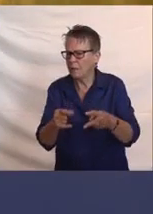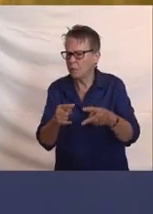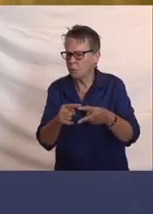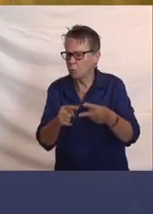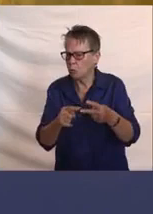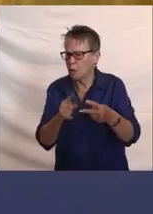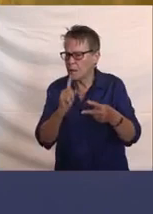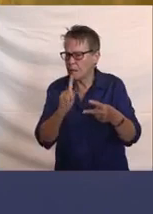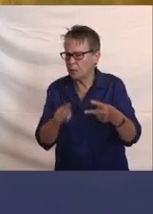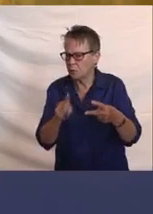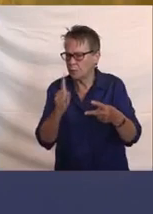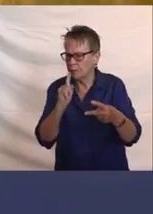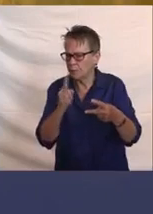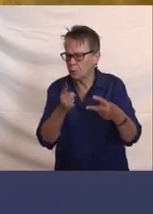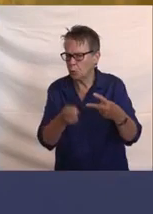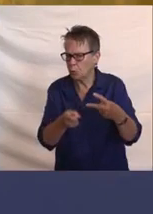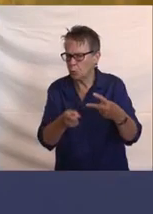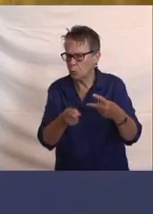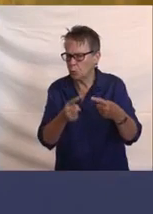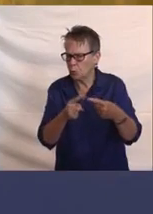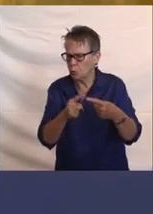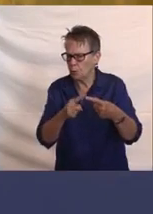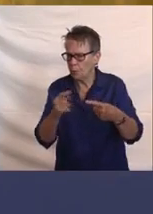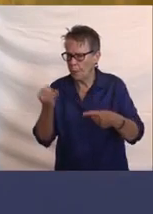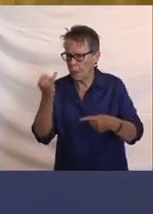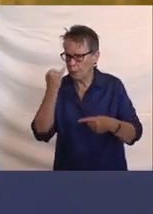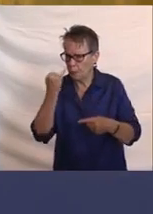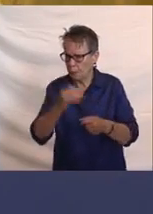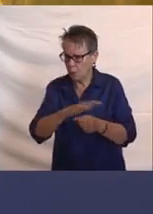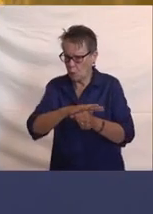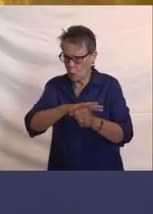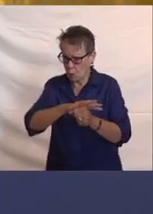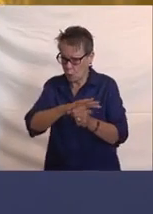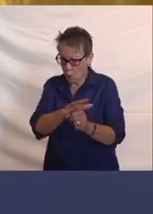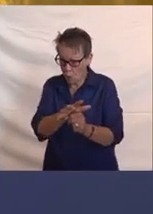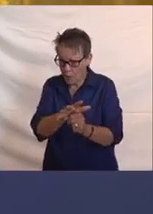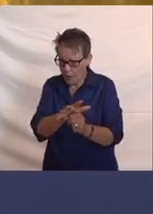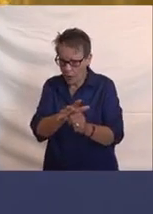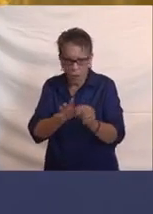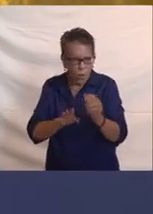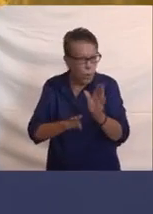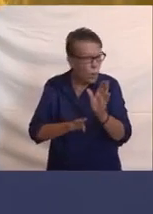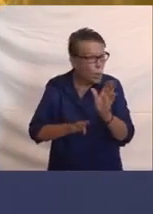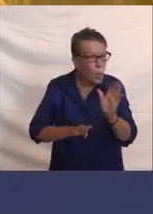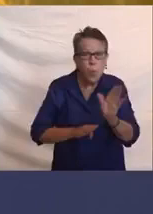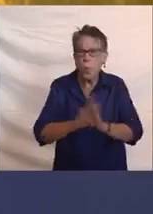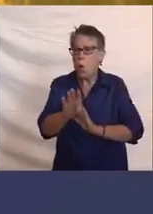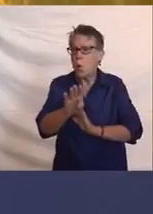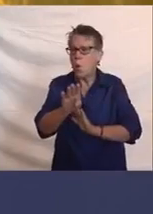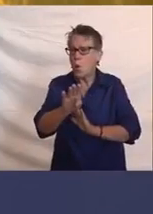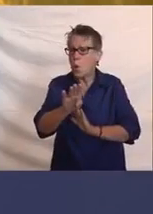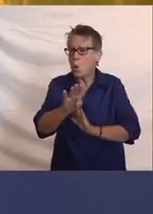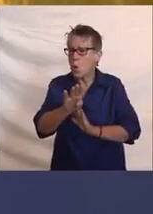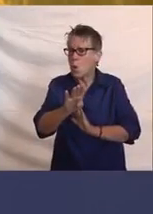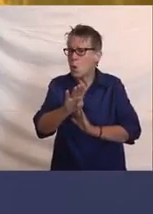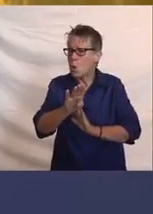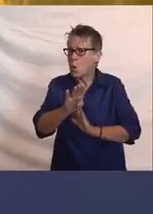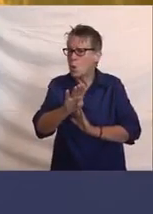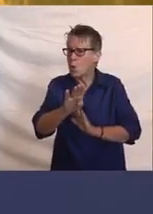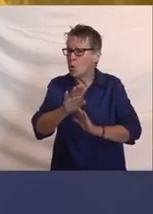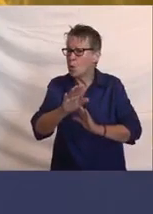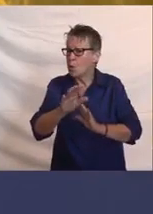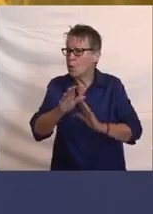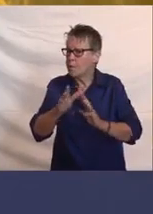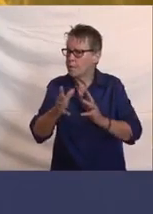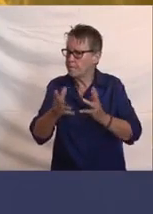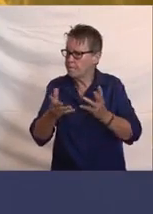thing goes south on us in a big way, obviously the answer I'm about to give you we have to leave it on the table as